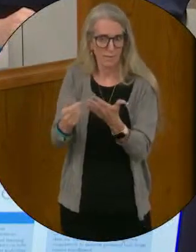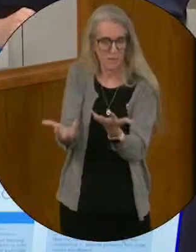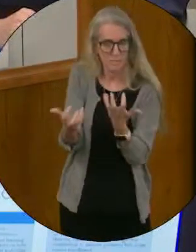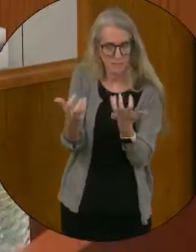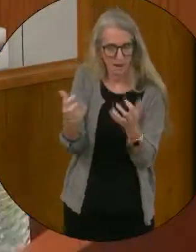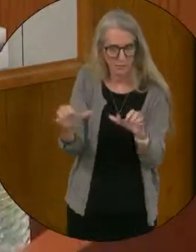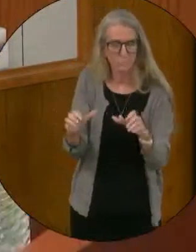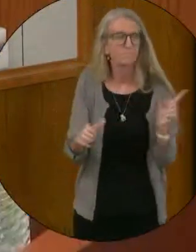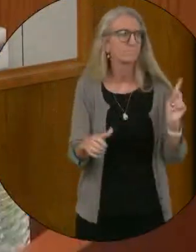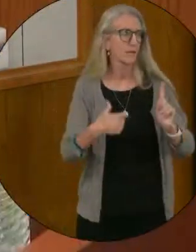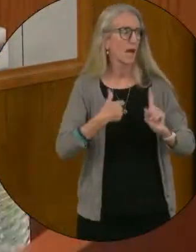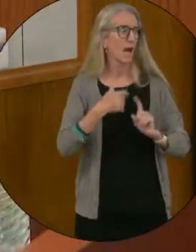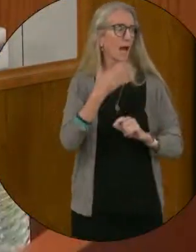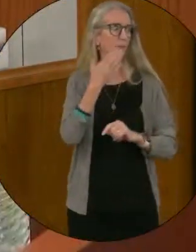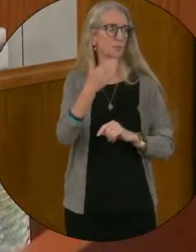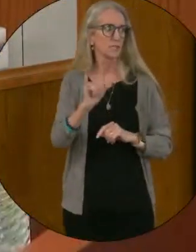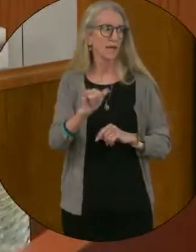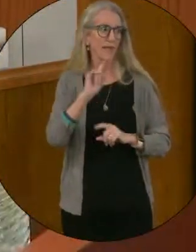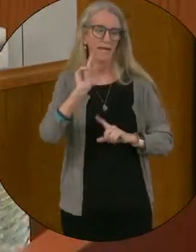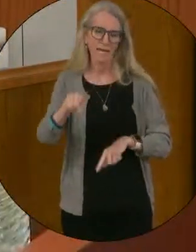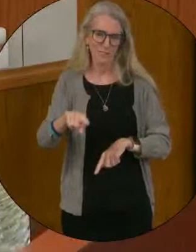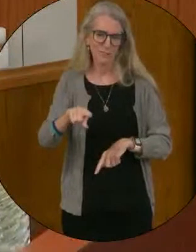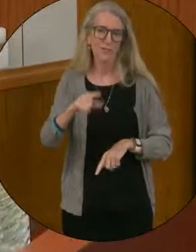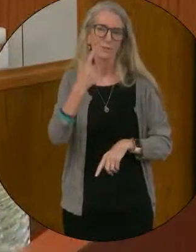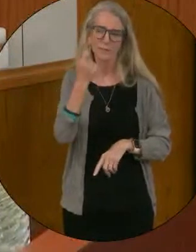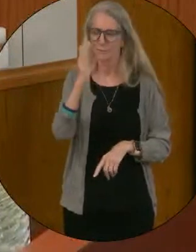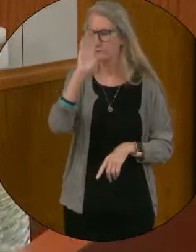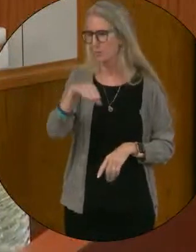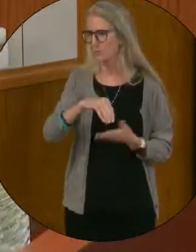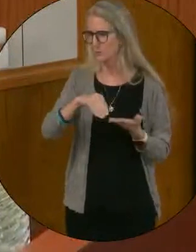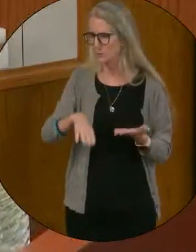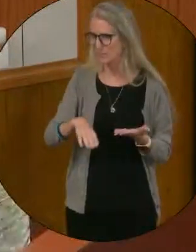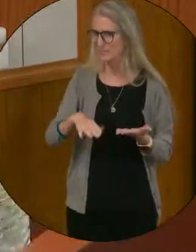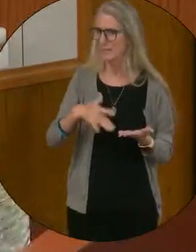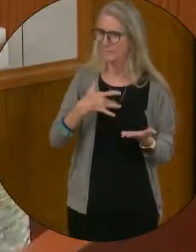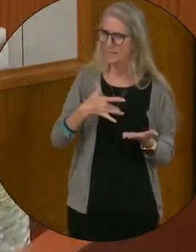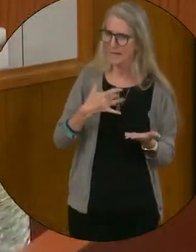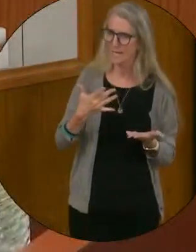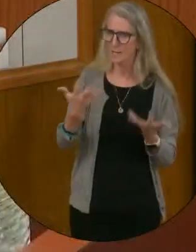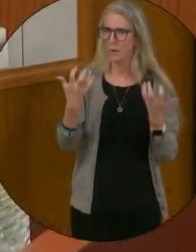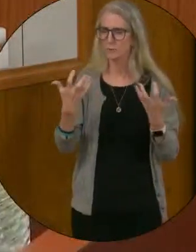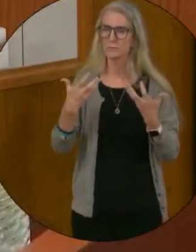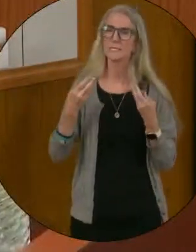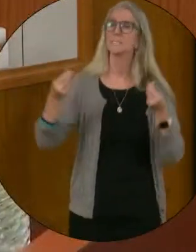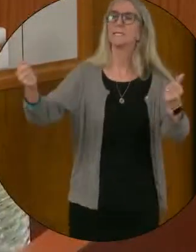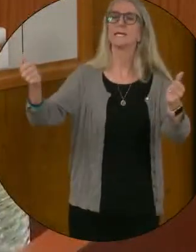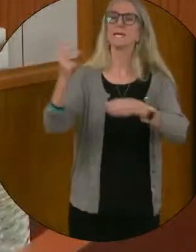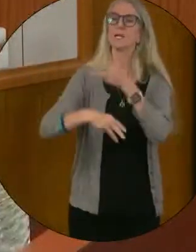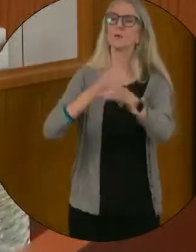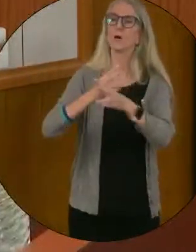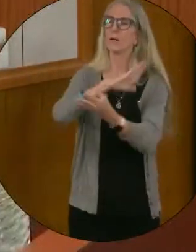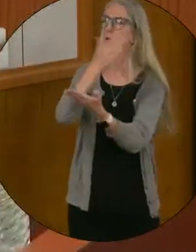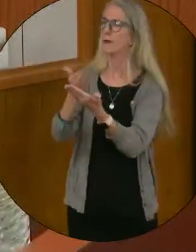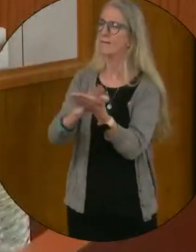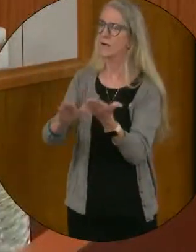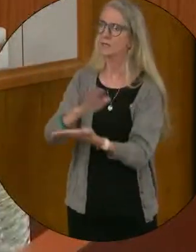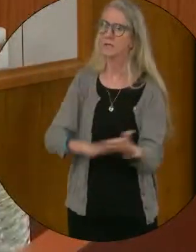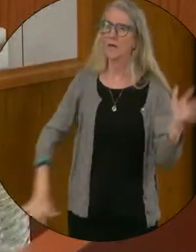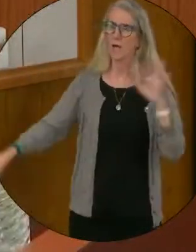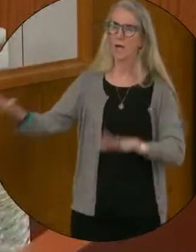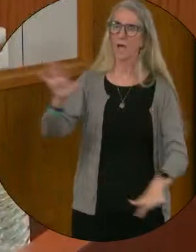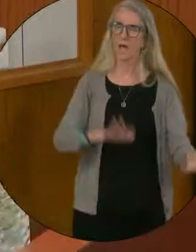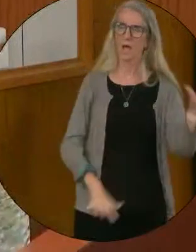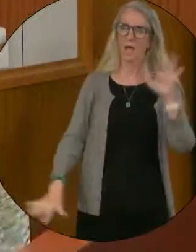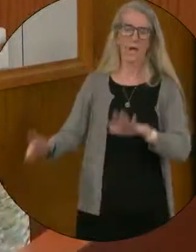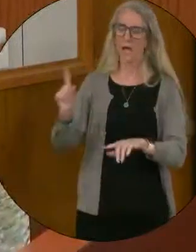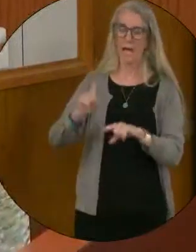I appreciate that answer because you know how students are. Sometimes they're like they want to cure the world, and then they get to college and they're like, "Oh my gosh, I